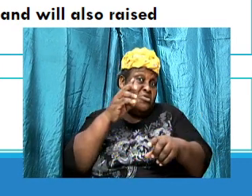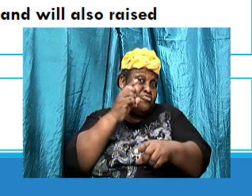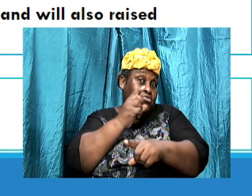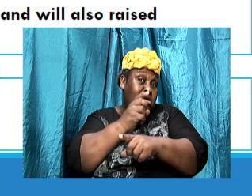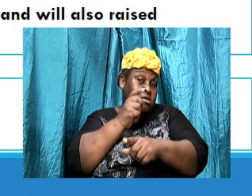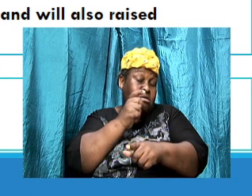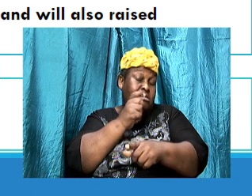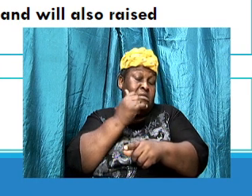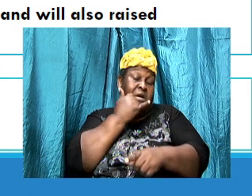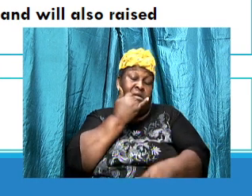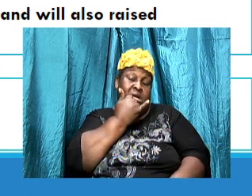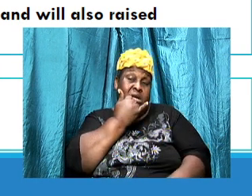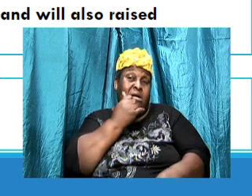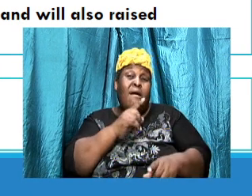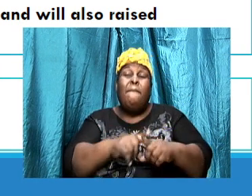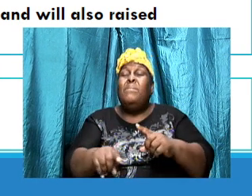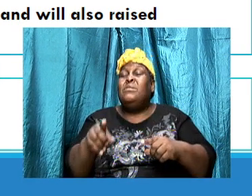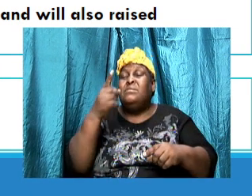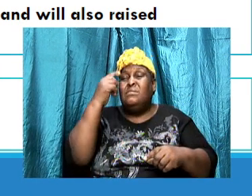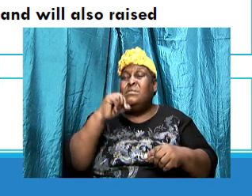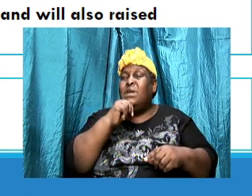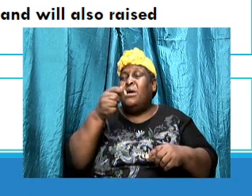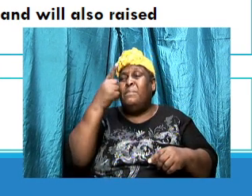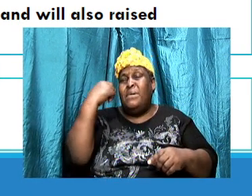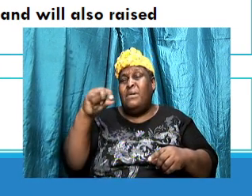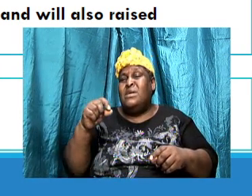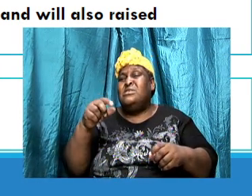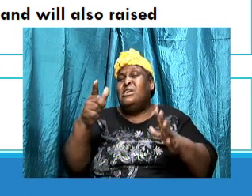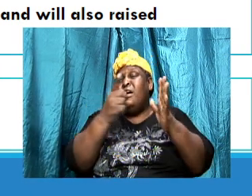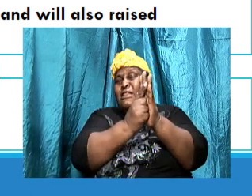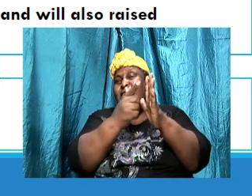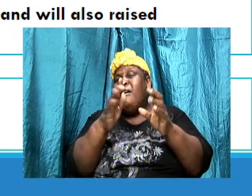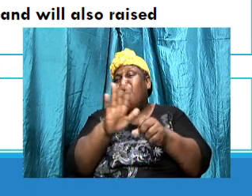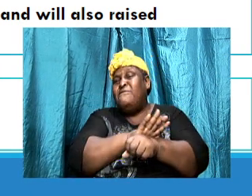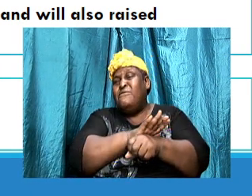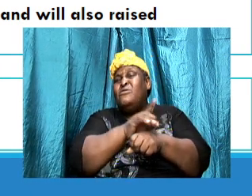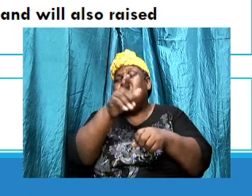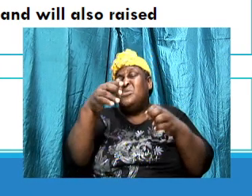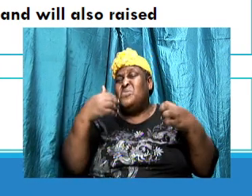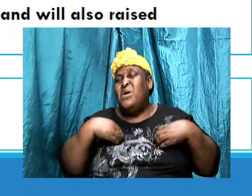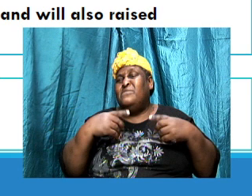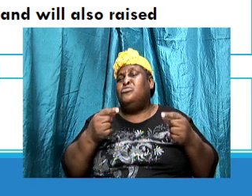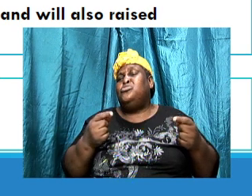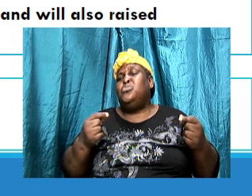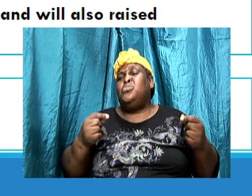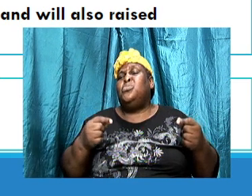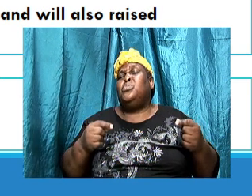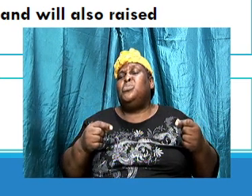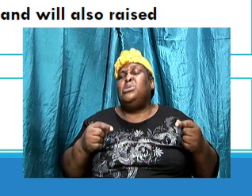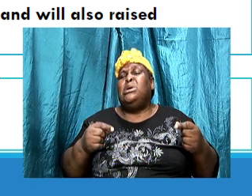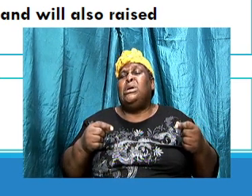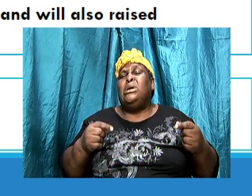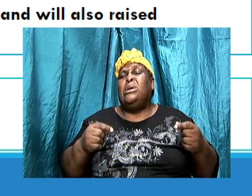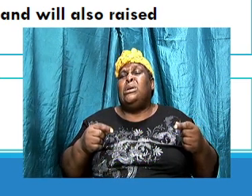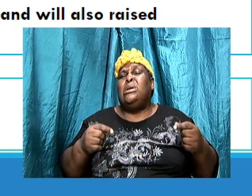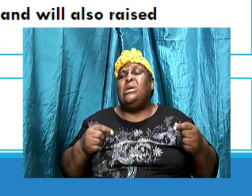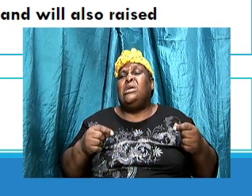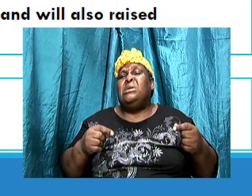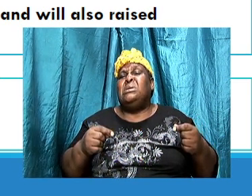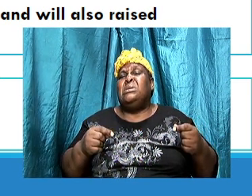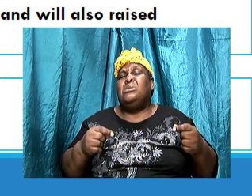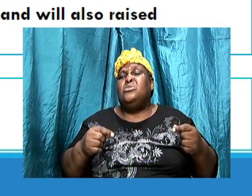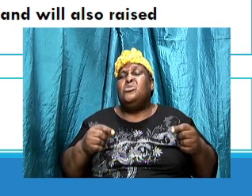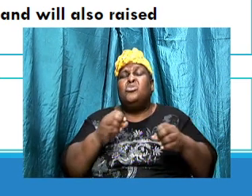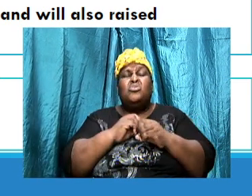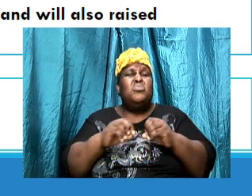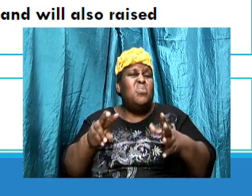with it. But not because it is lawful, it doesn't mean that you have to do it. Doesn't mean that it is necessary. Doesn't mean that you